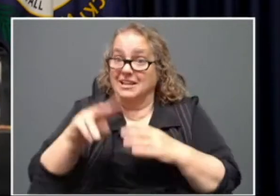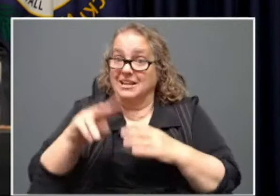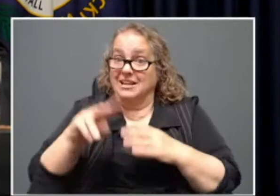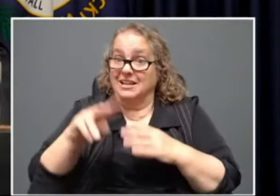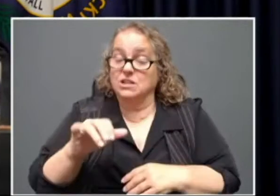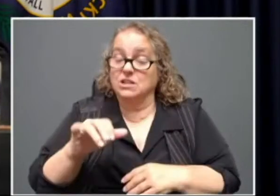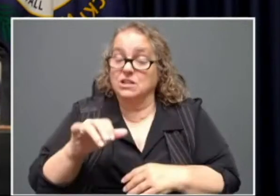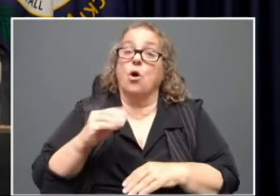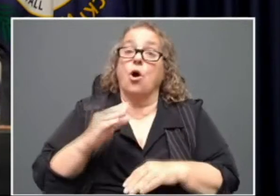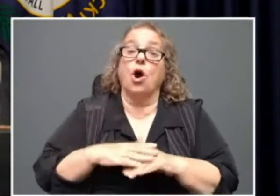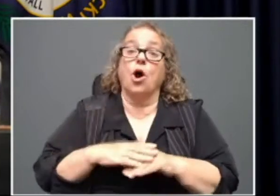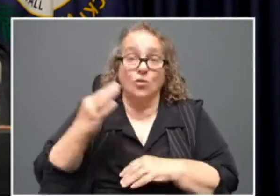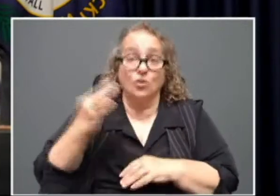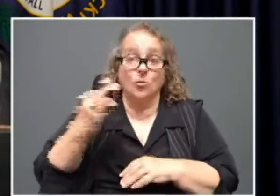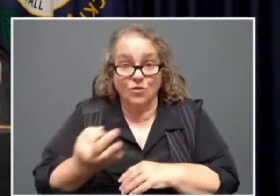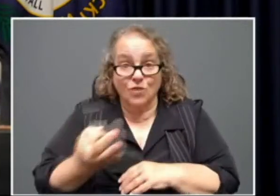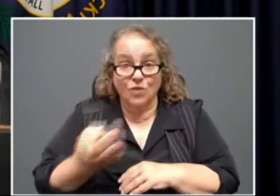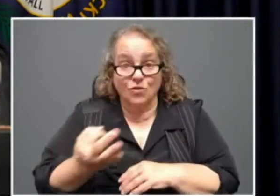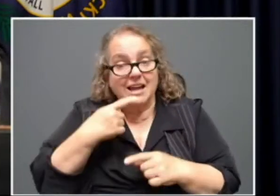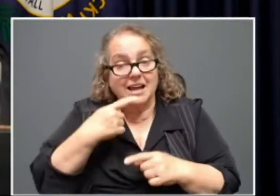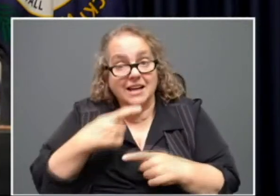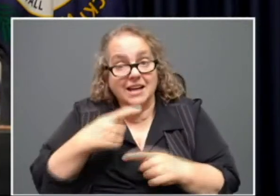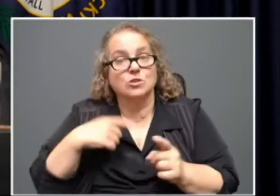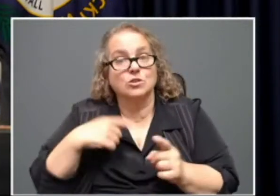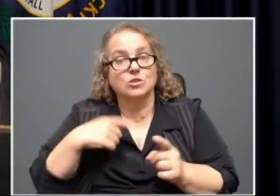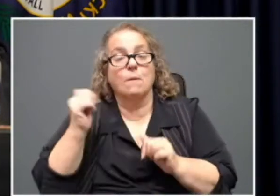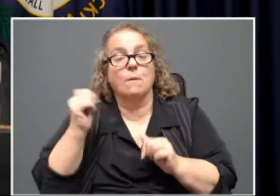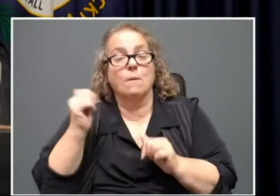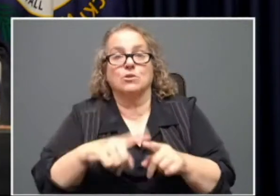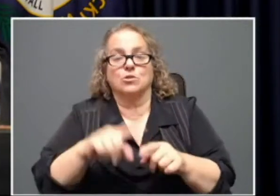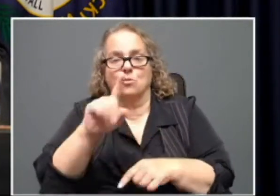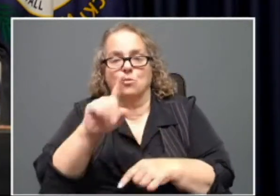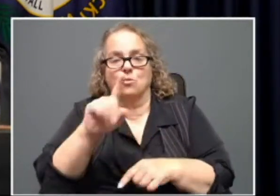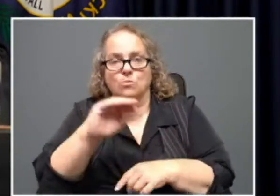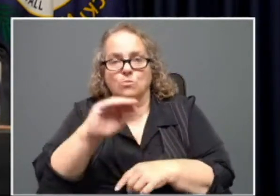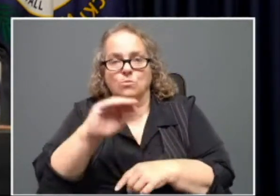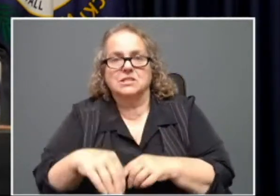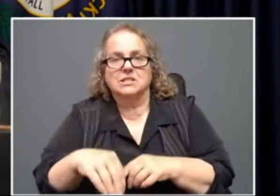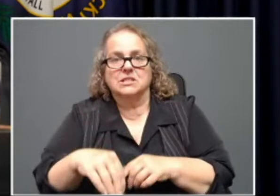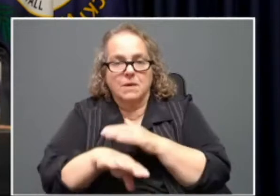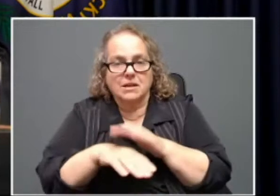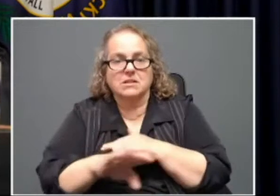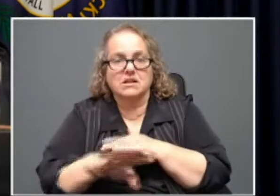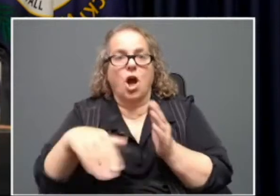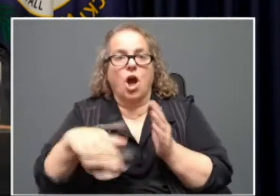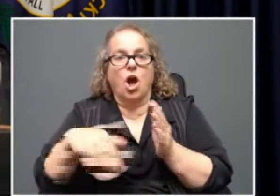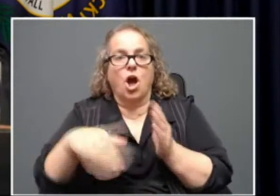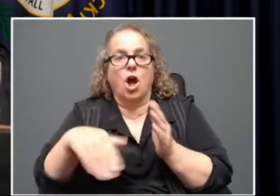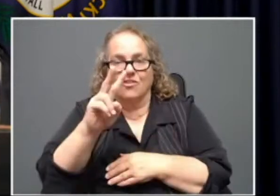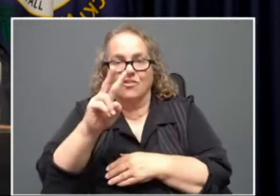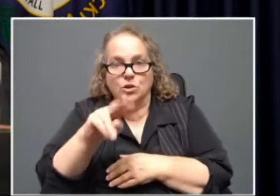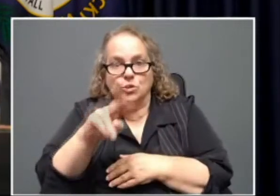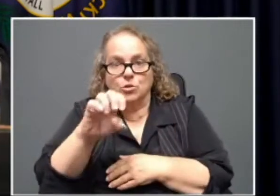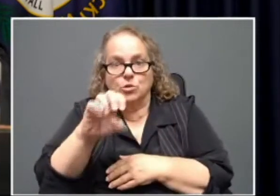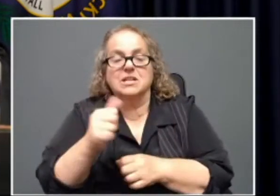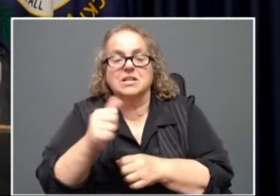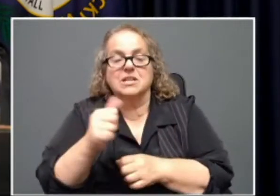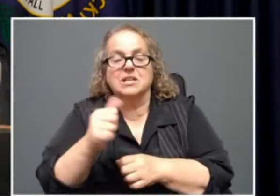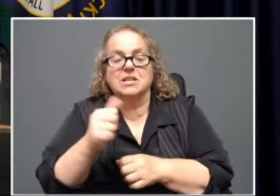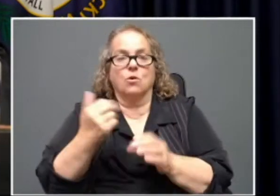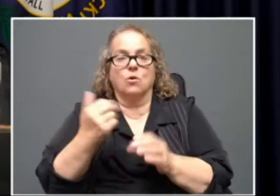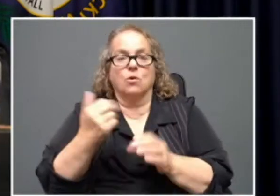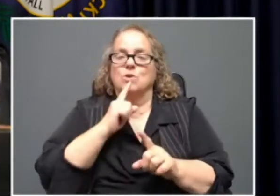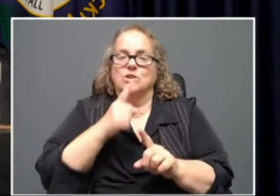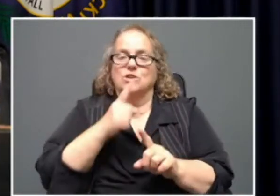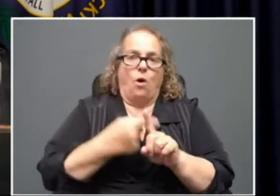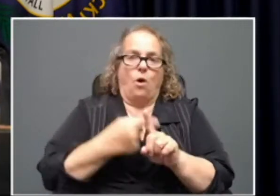Friday, I announced that we'll return to 100% capacity for all venues and events in what was 1 month from the last Friday on